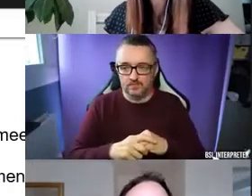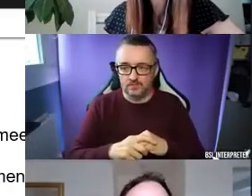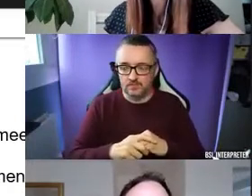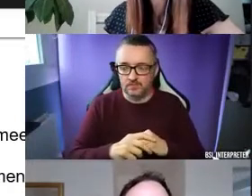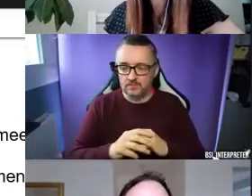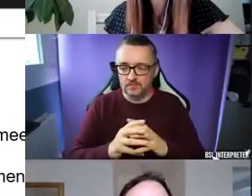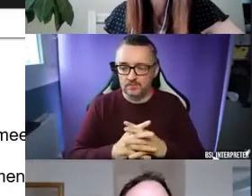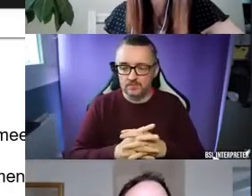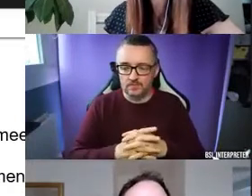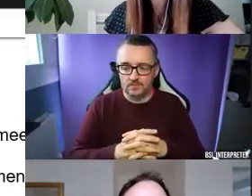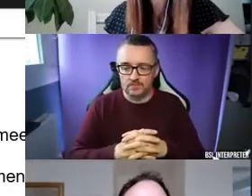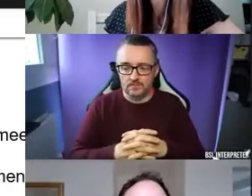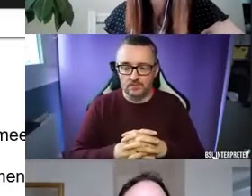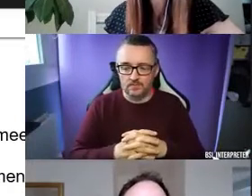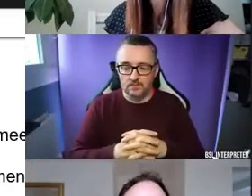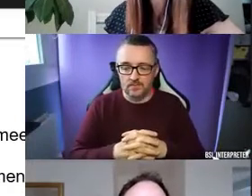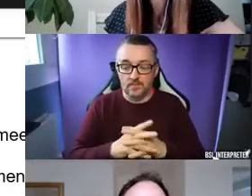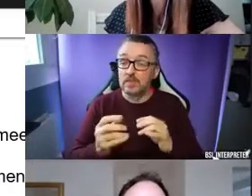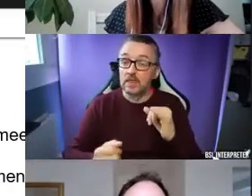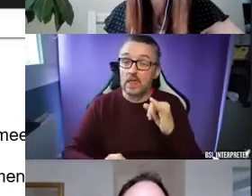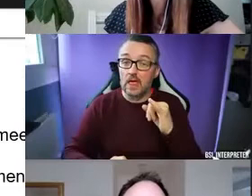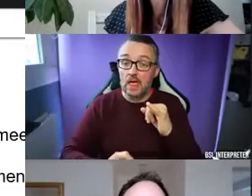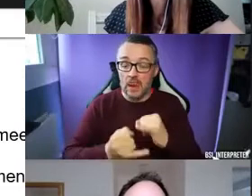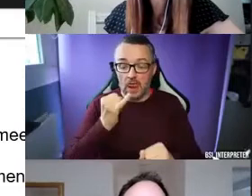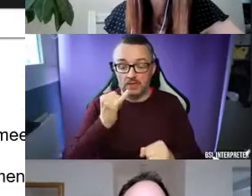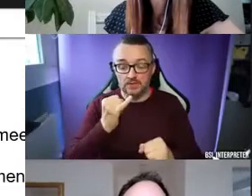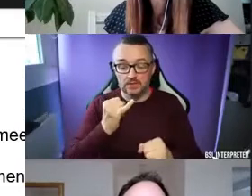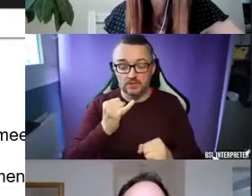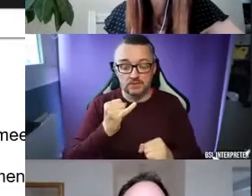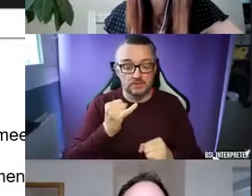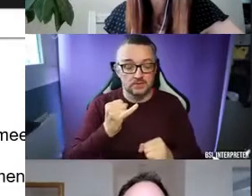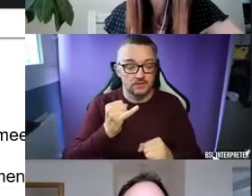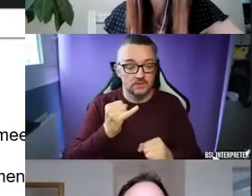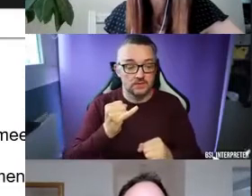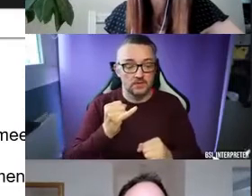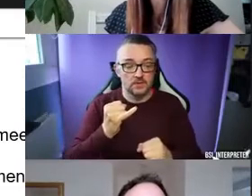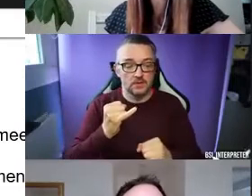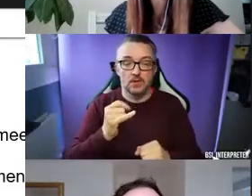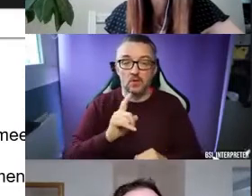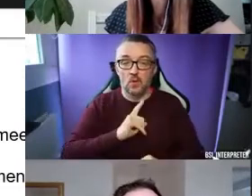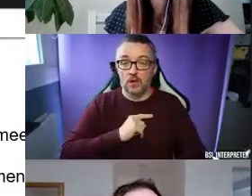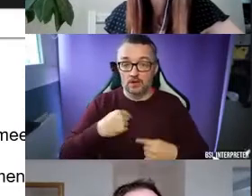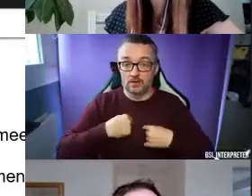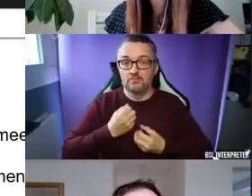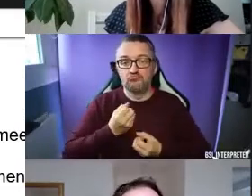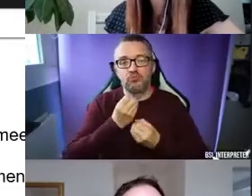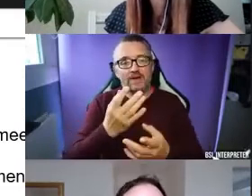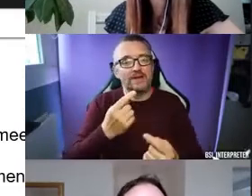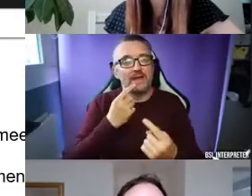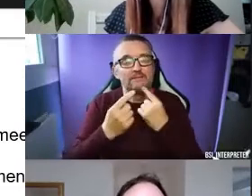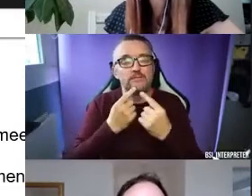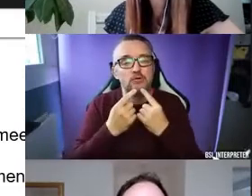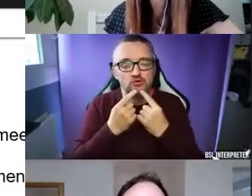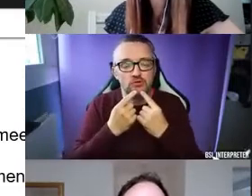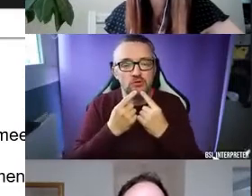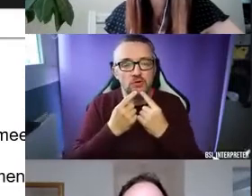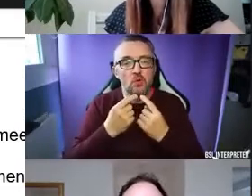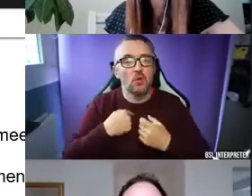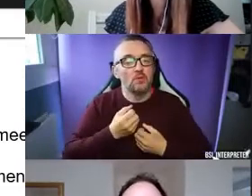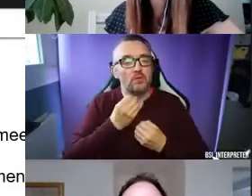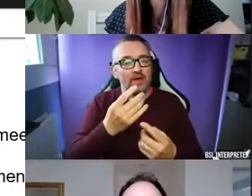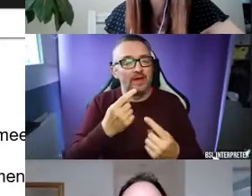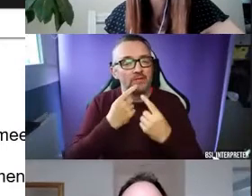The last part I want to talk about is, as an information service, we provide information on the accessibility